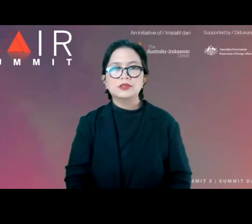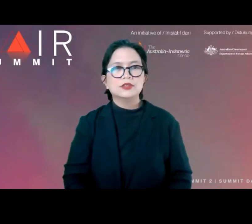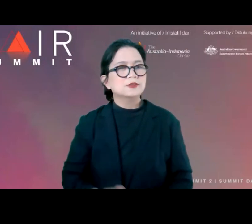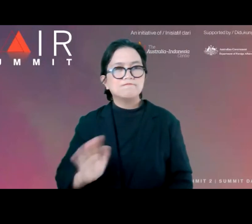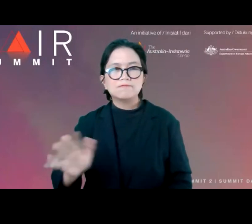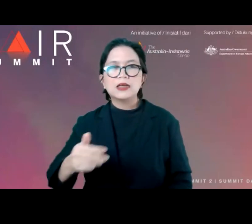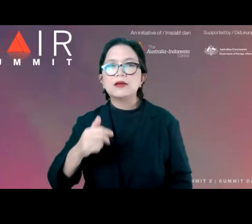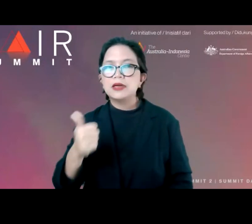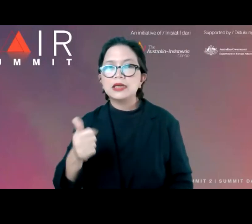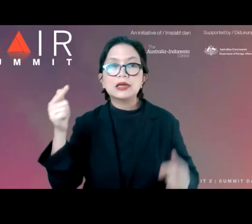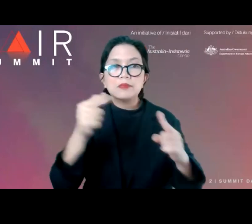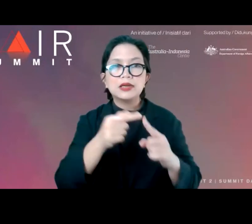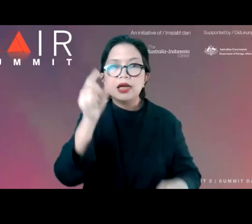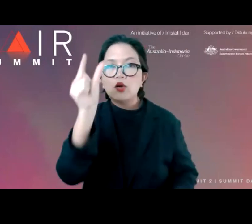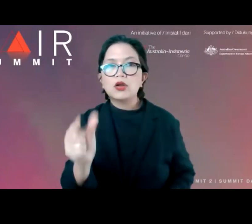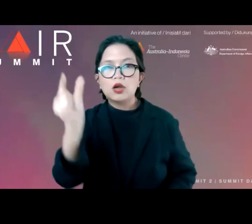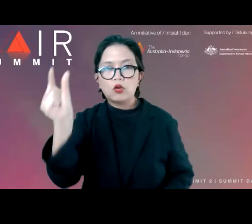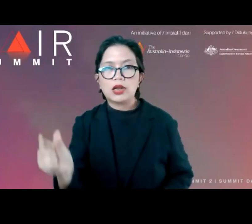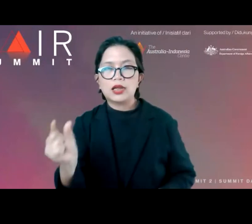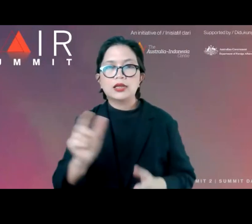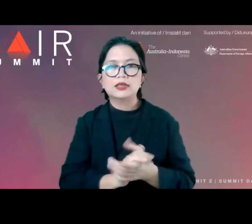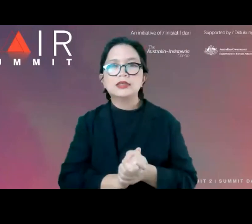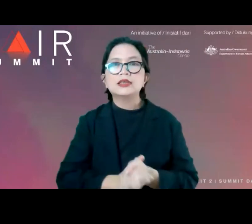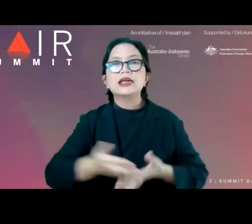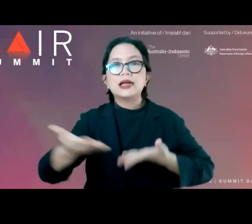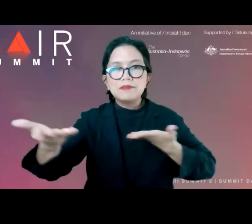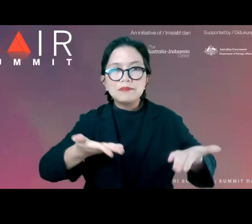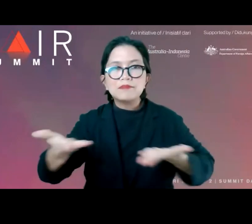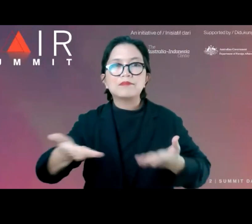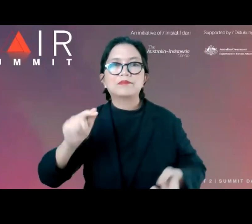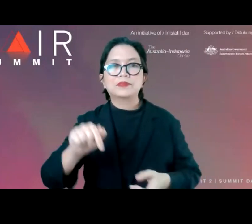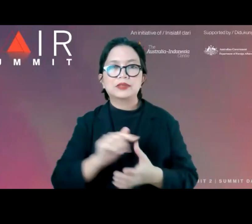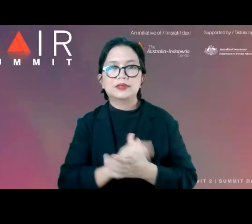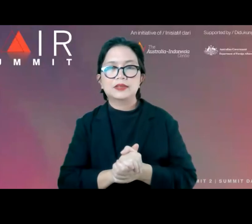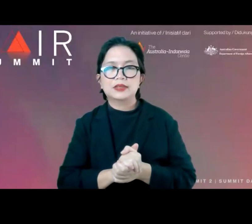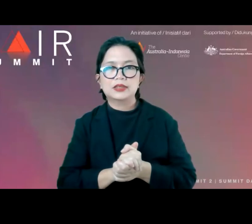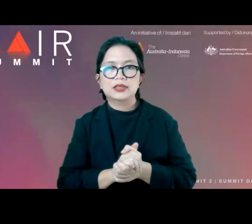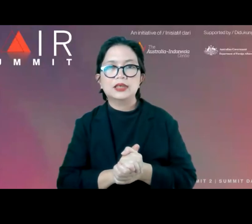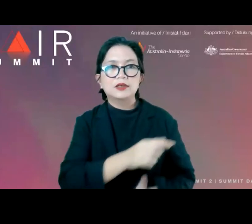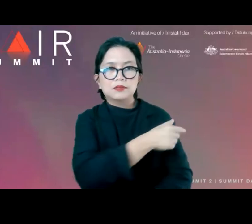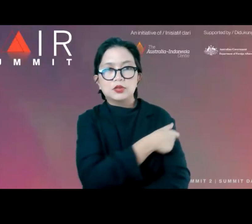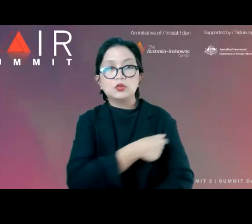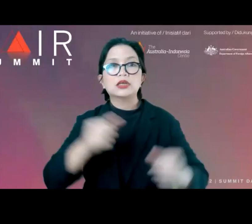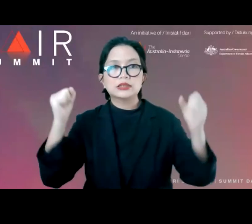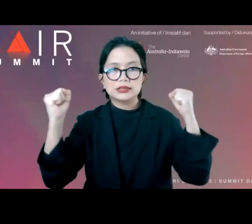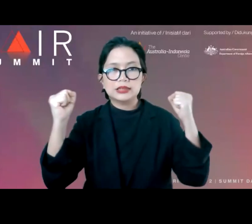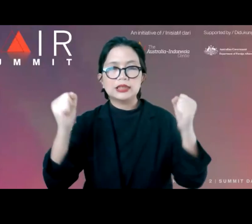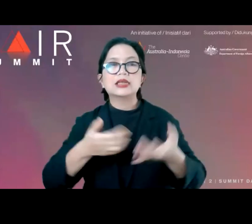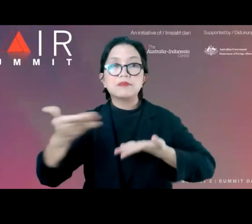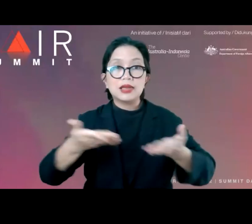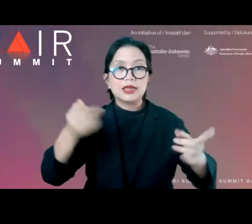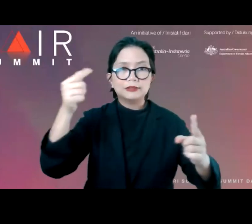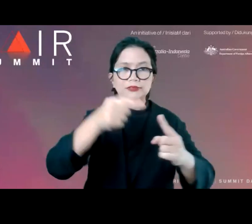are selflessly serving them. So we need to be able to make sure that whatever supervision